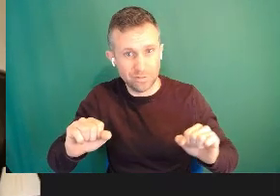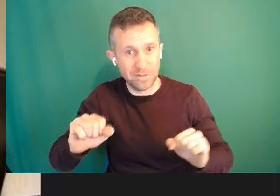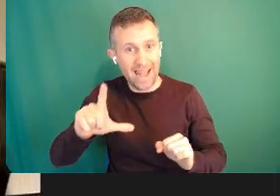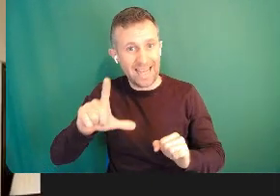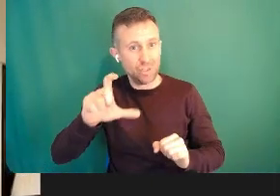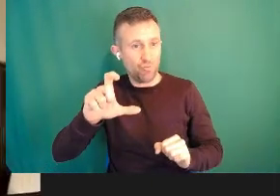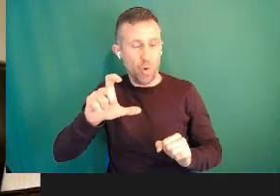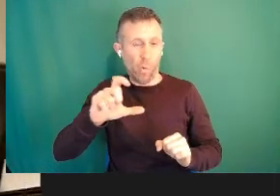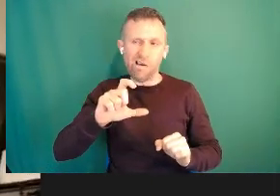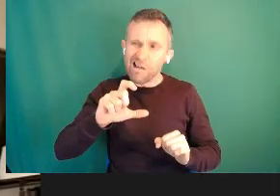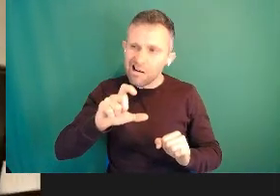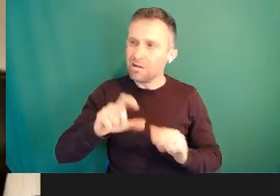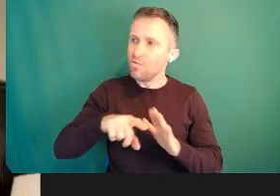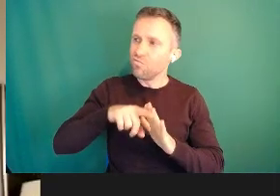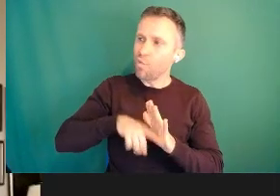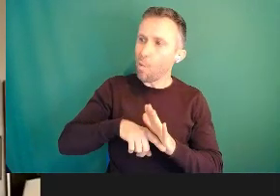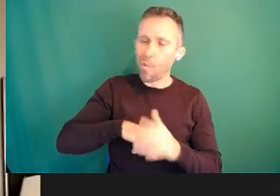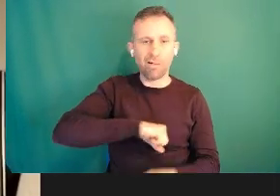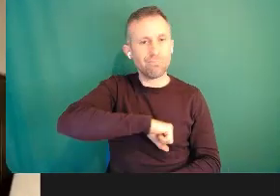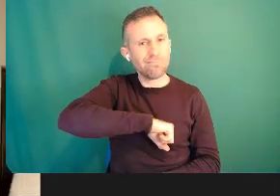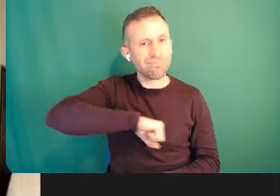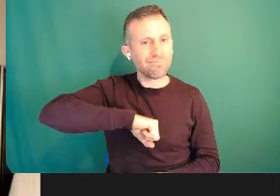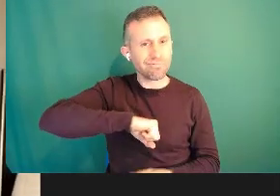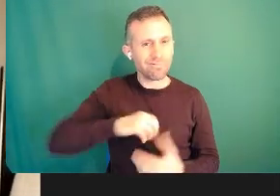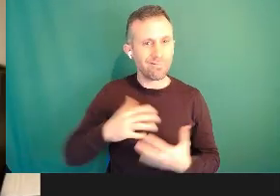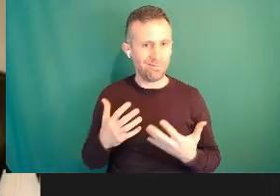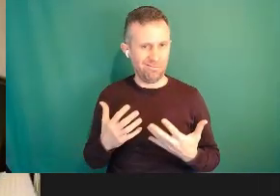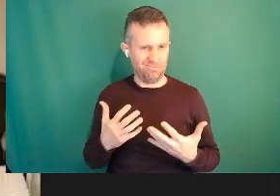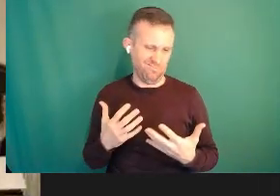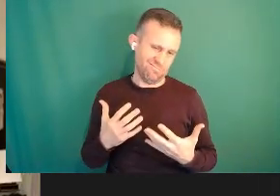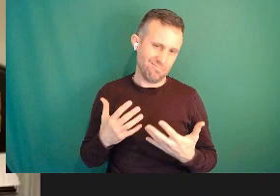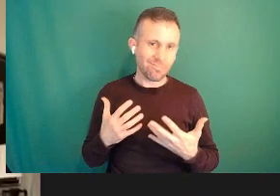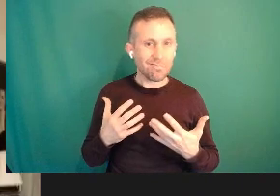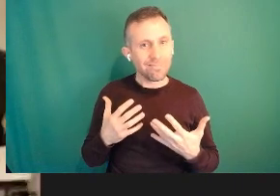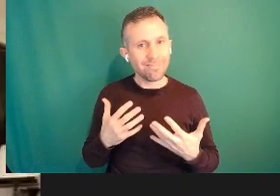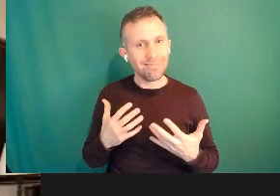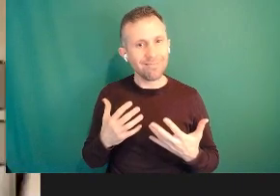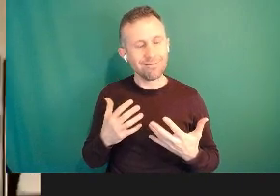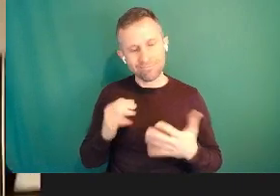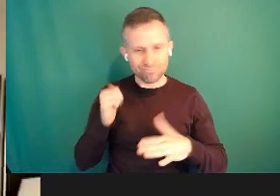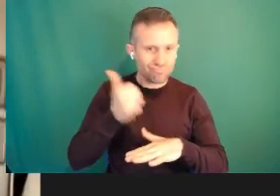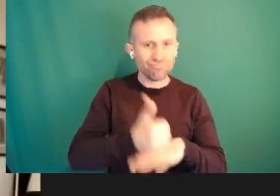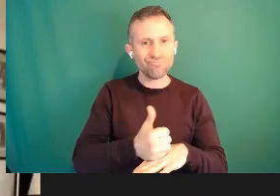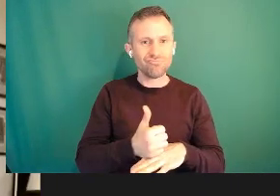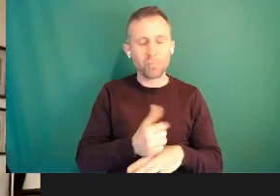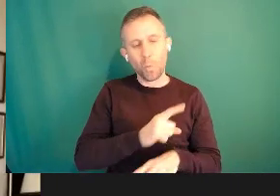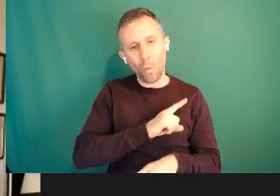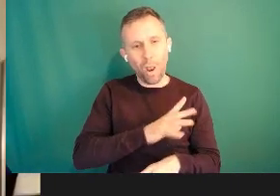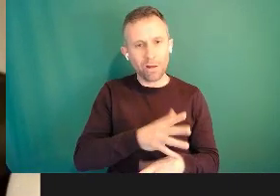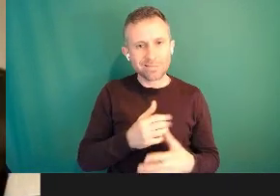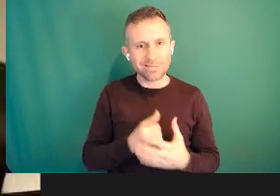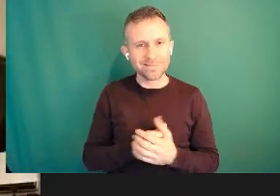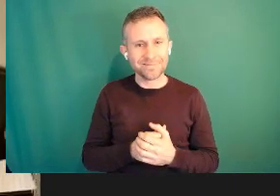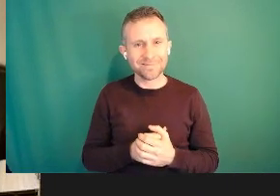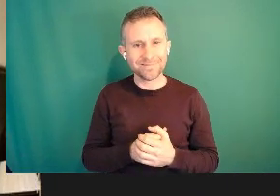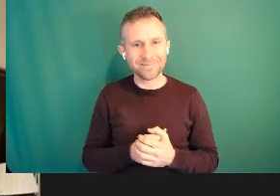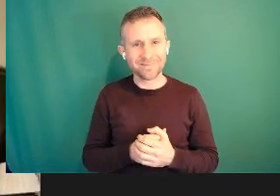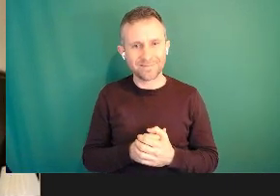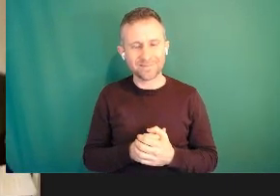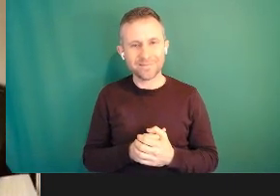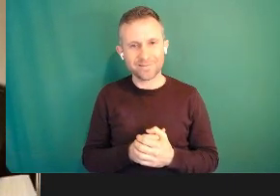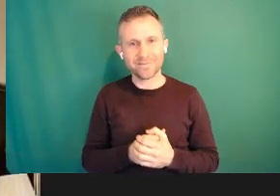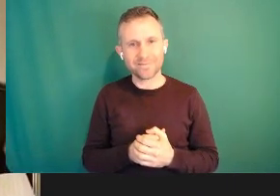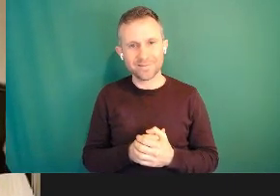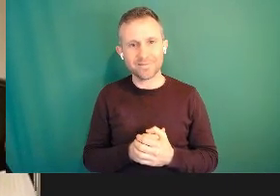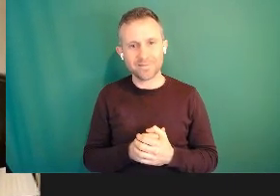ask anyone's permission. She just went ahead and did it. So she put that in when she needed it, and then the Duchess had it refurbished when she needed it